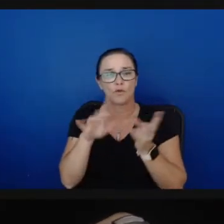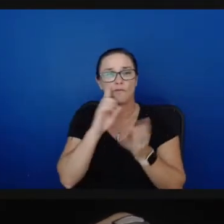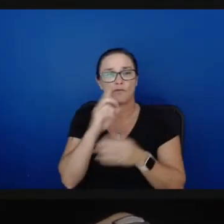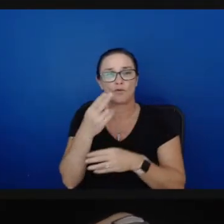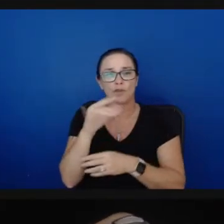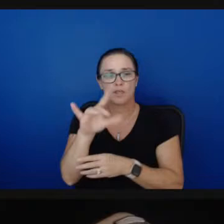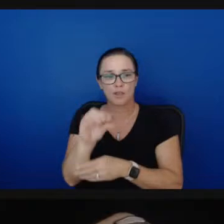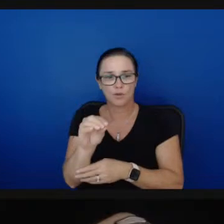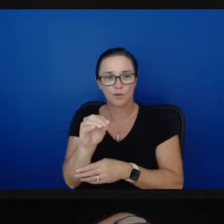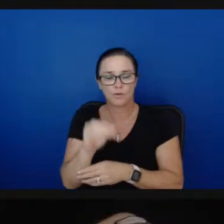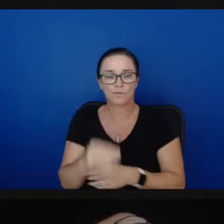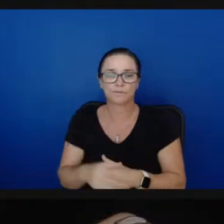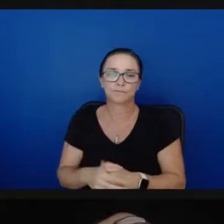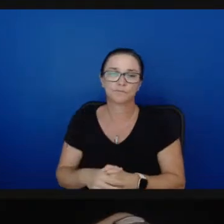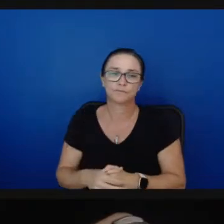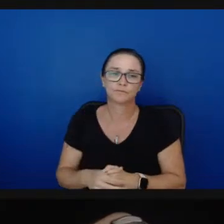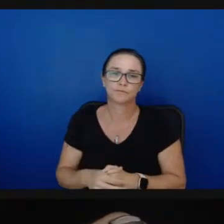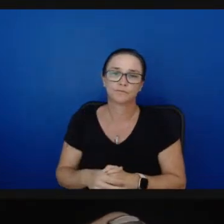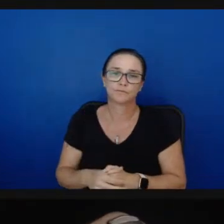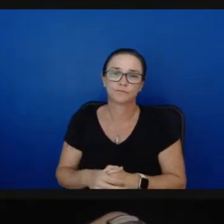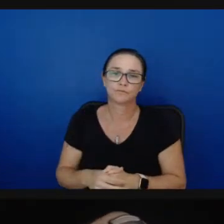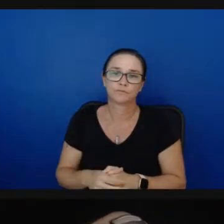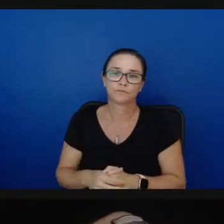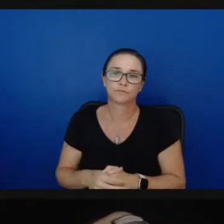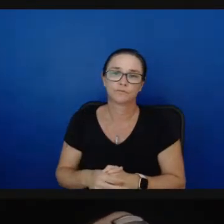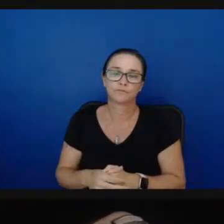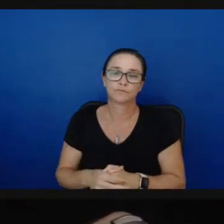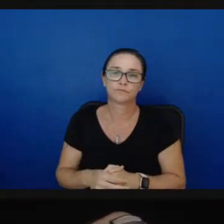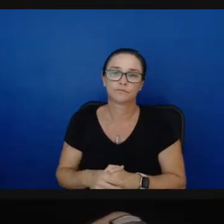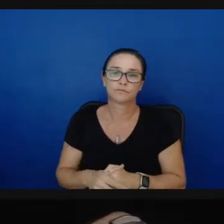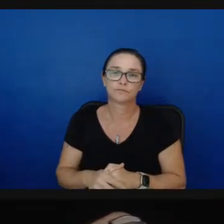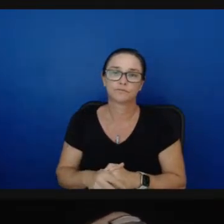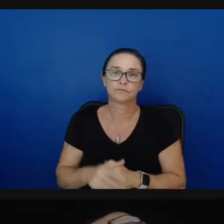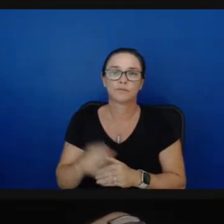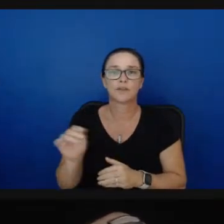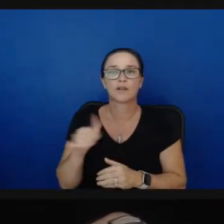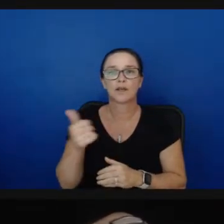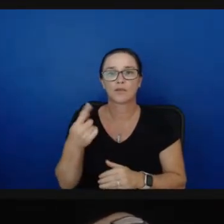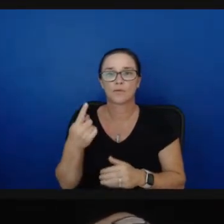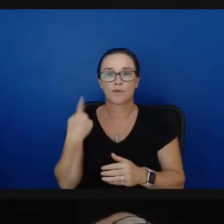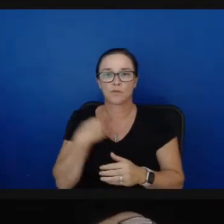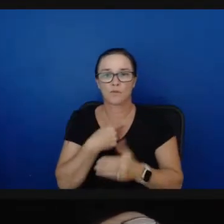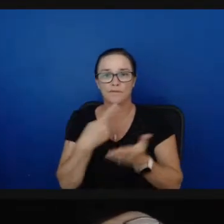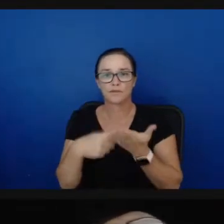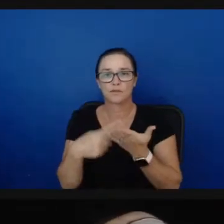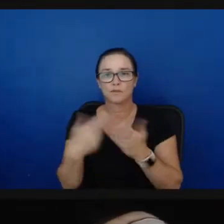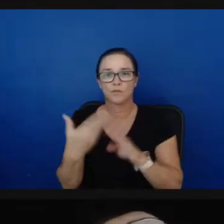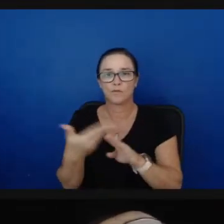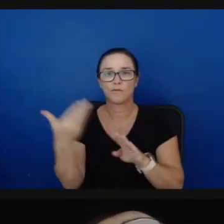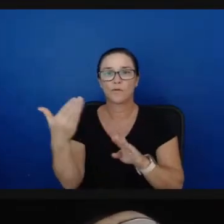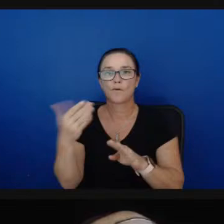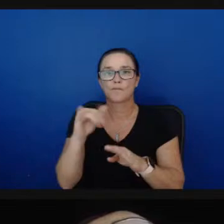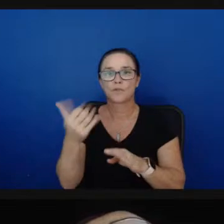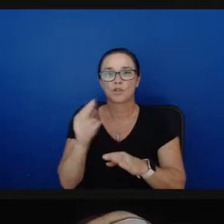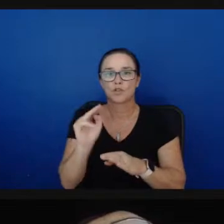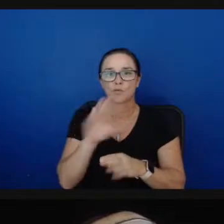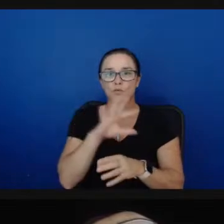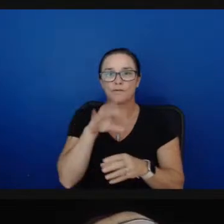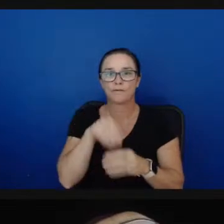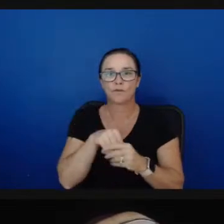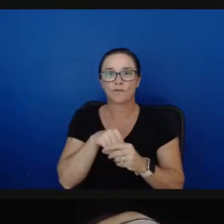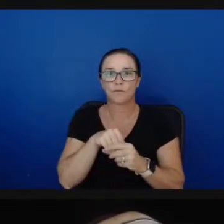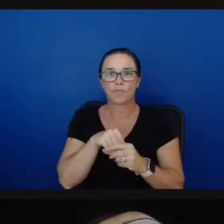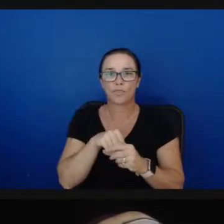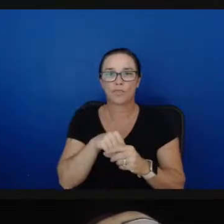we'll come back to it again. And another one we've discussed in the past as well that Jim was involved with as